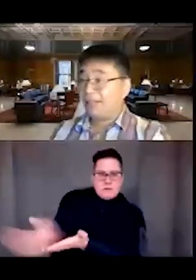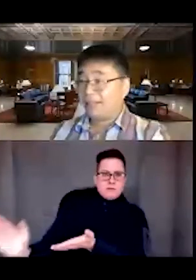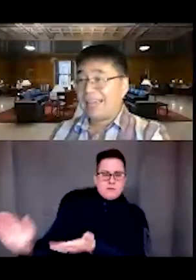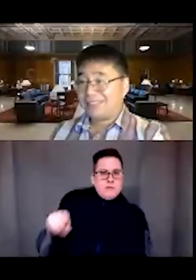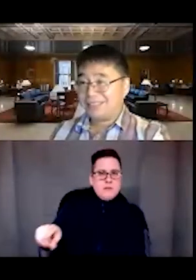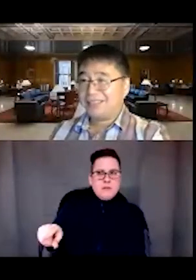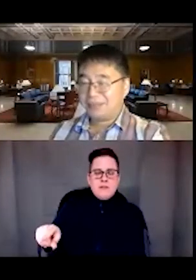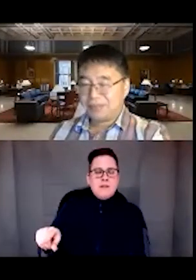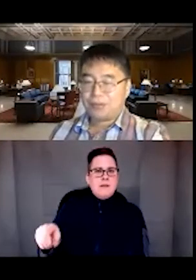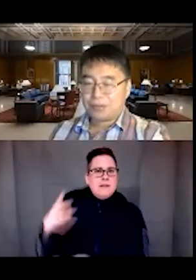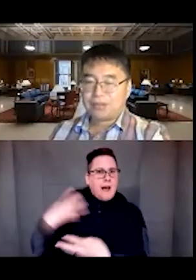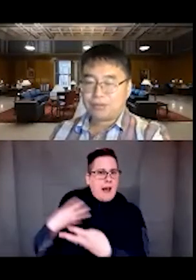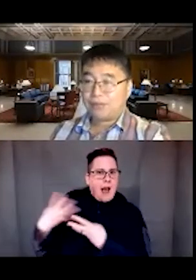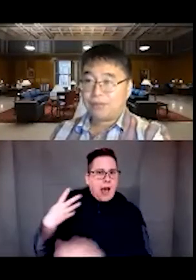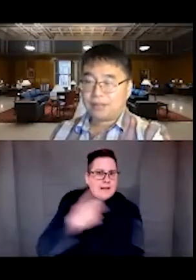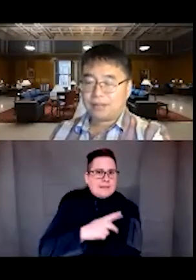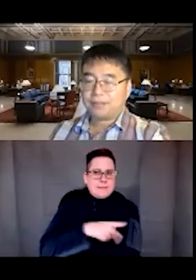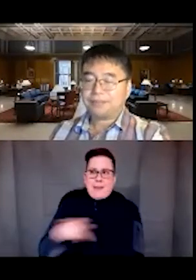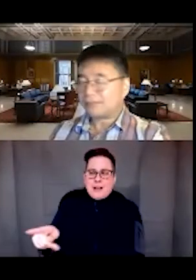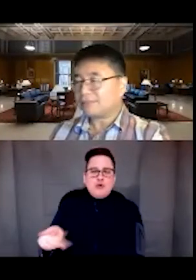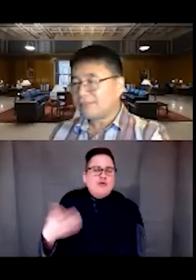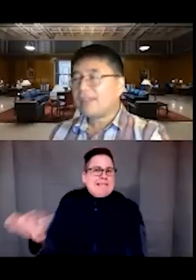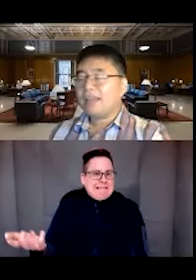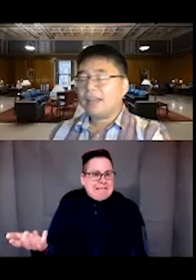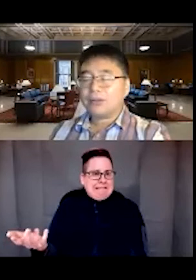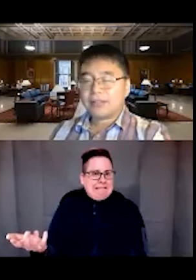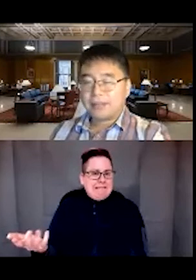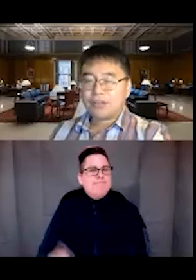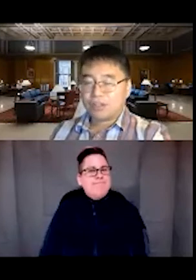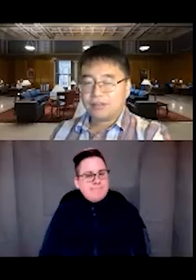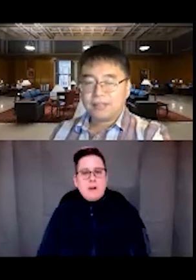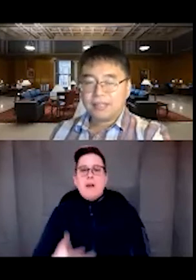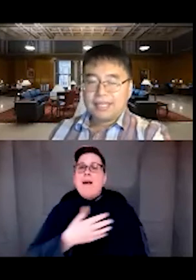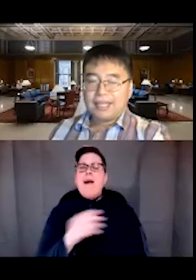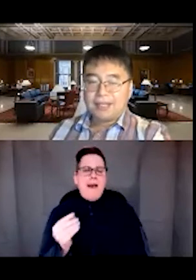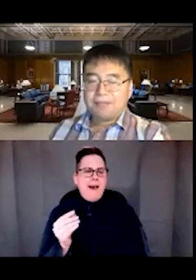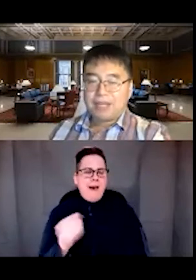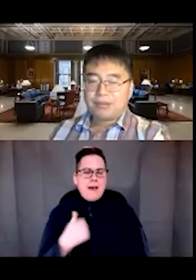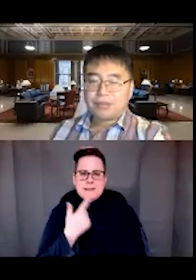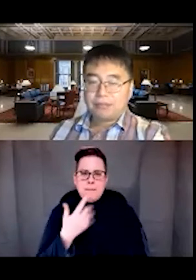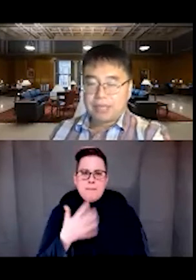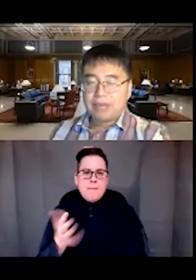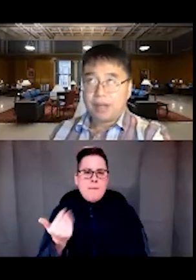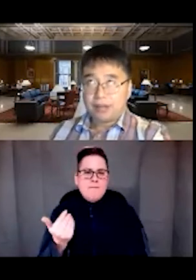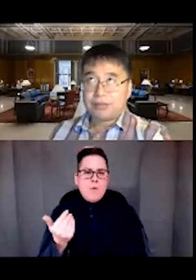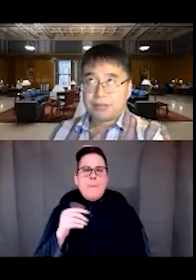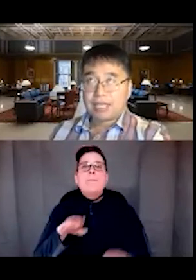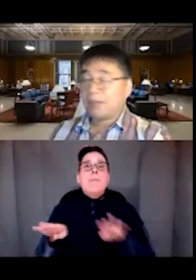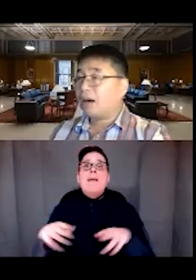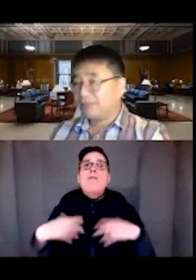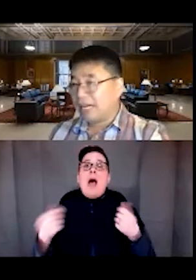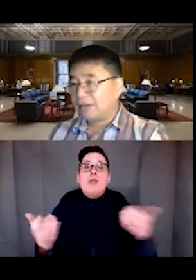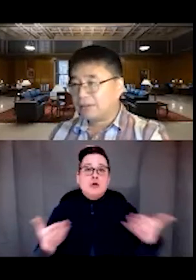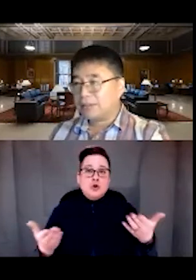the dialysis systems for those patients who have ESRD. And also, as I mentioned, behavioral health services